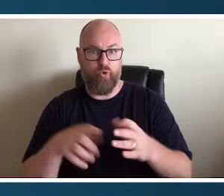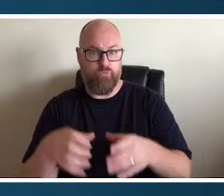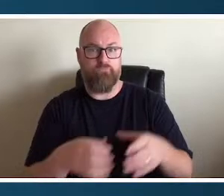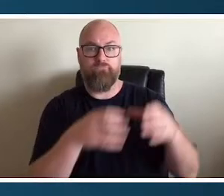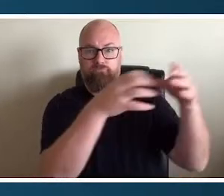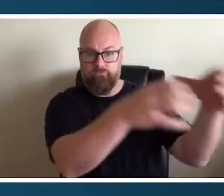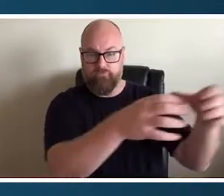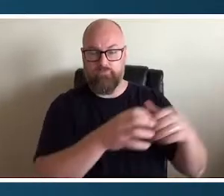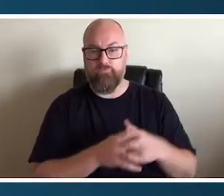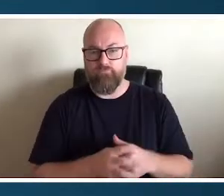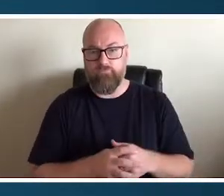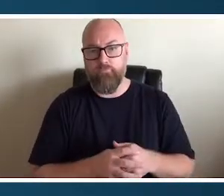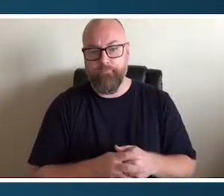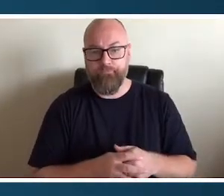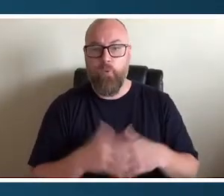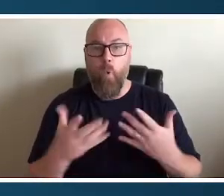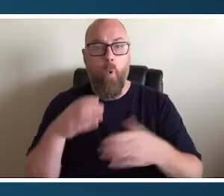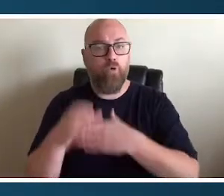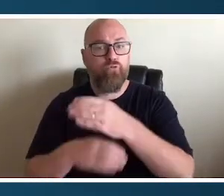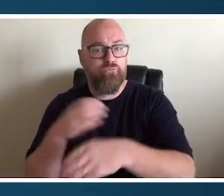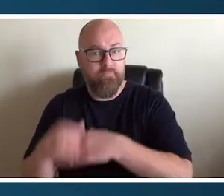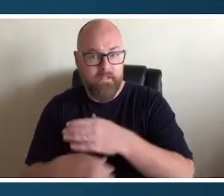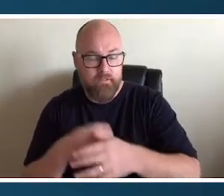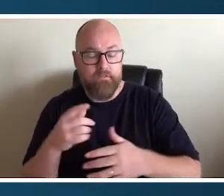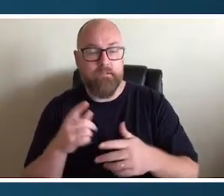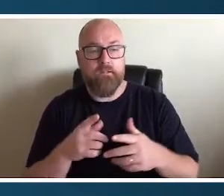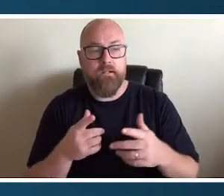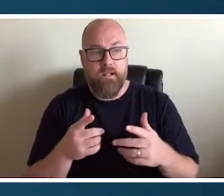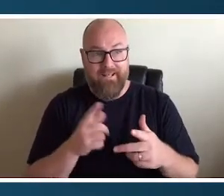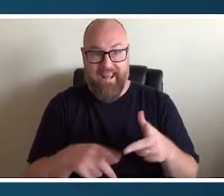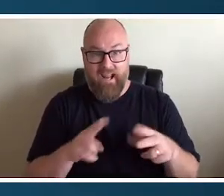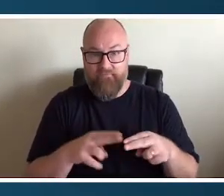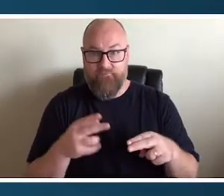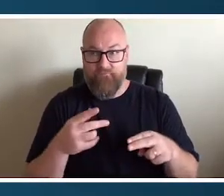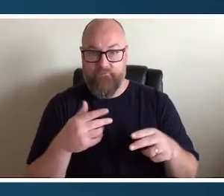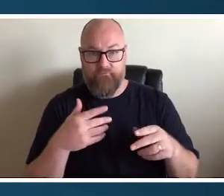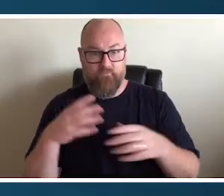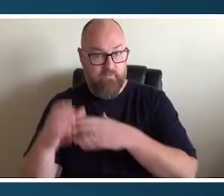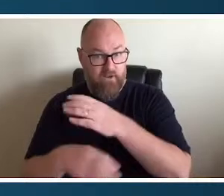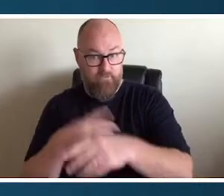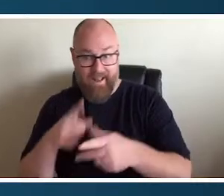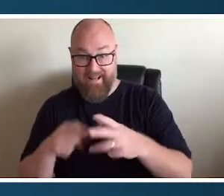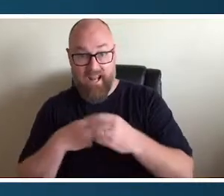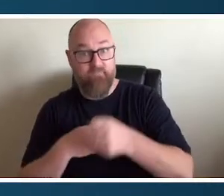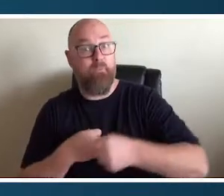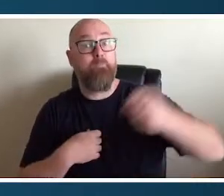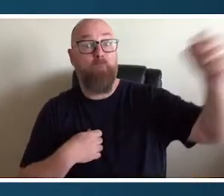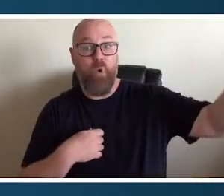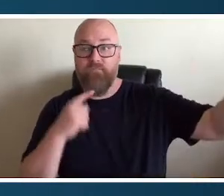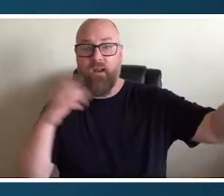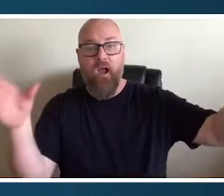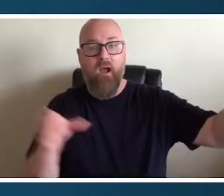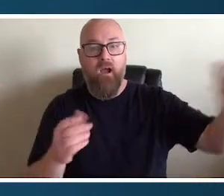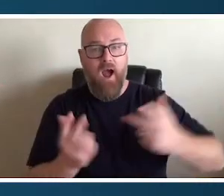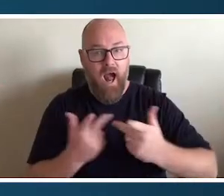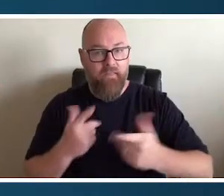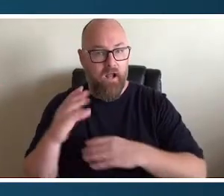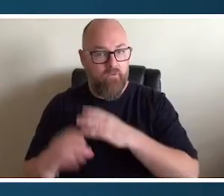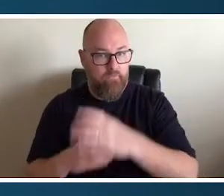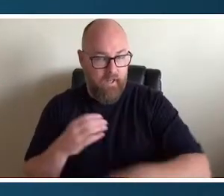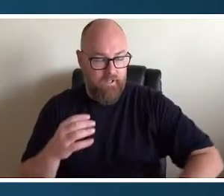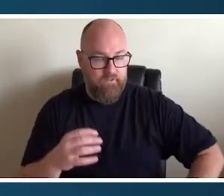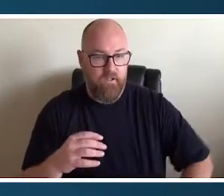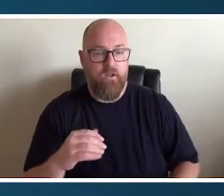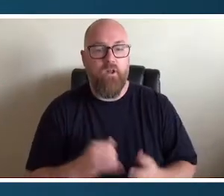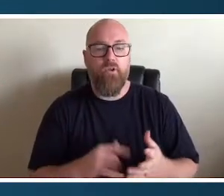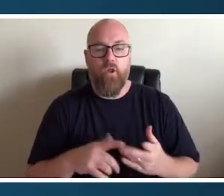either through this program or through other channels if they want to migrate, that will increase the skill stock for the domestic market and offset the impact